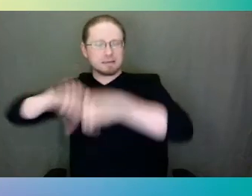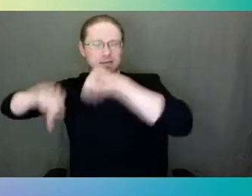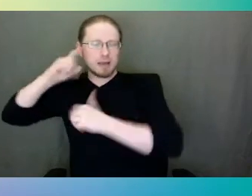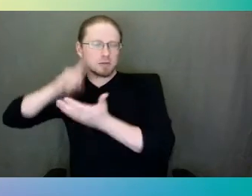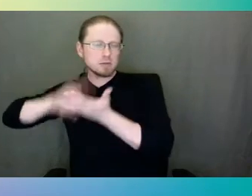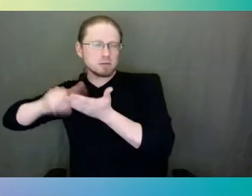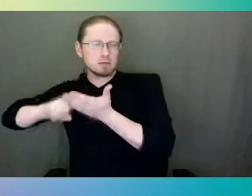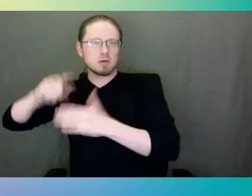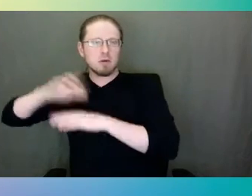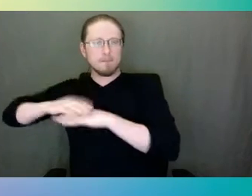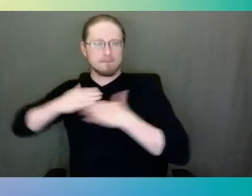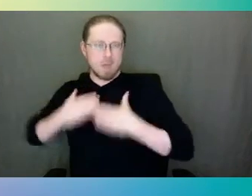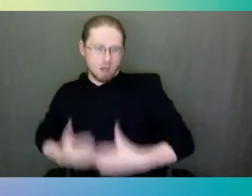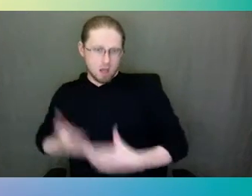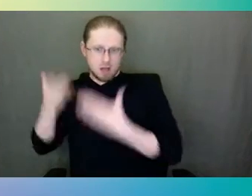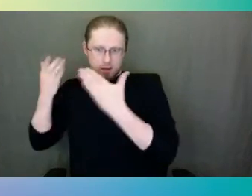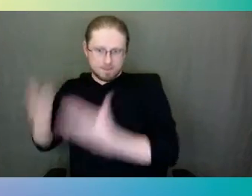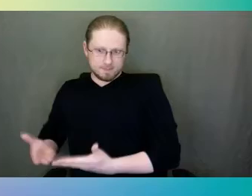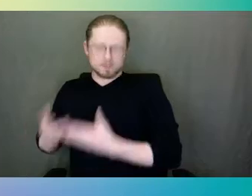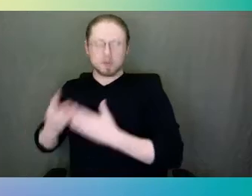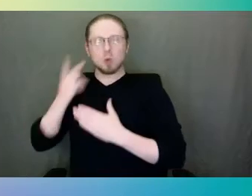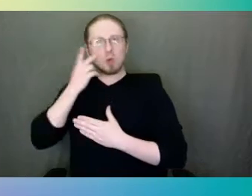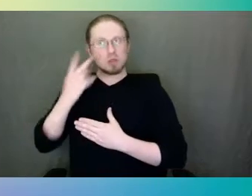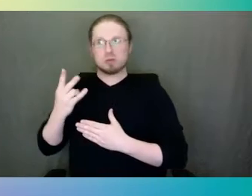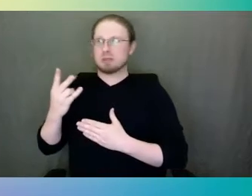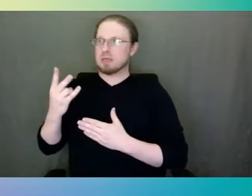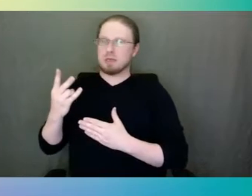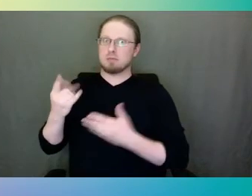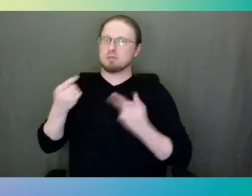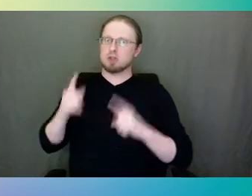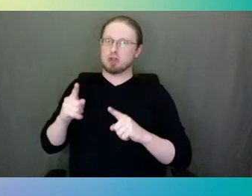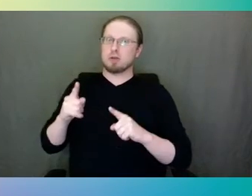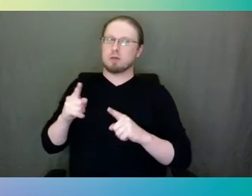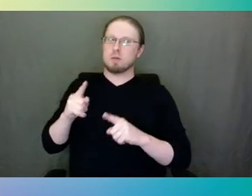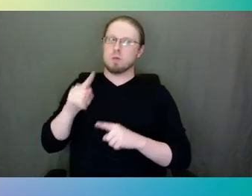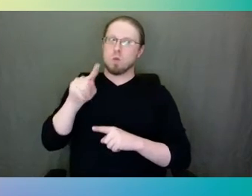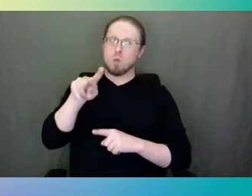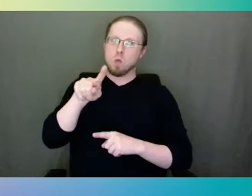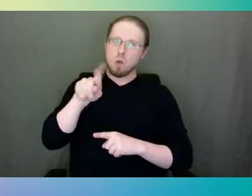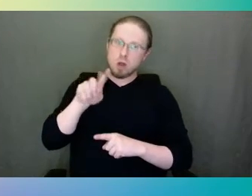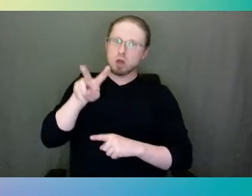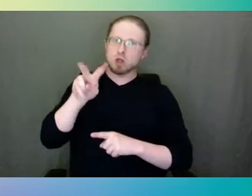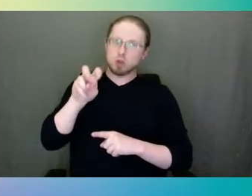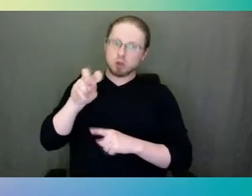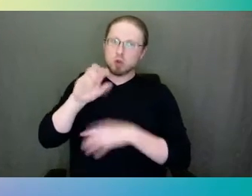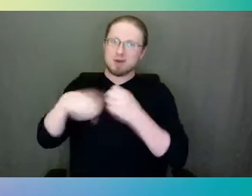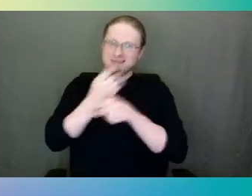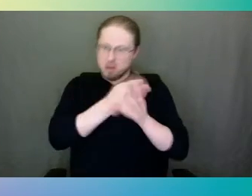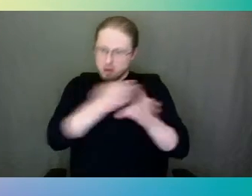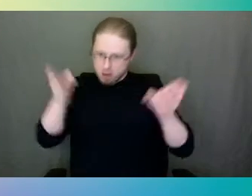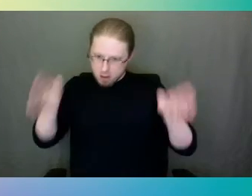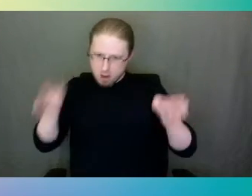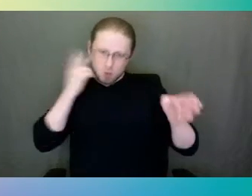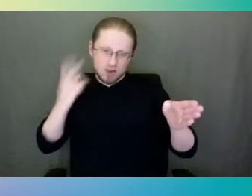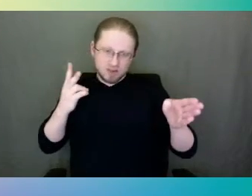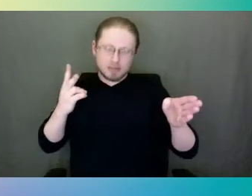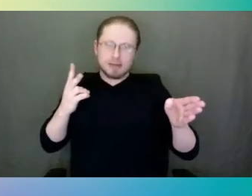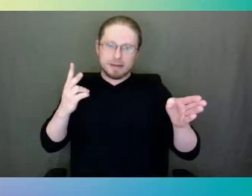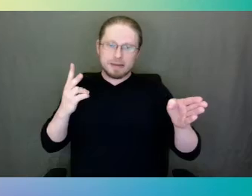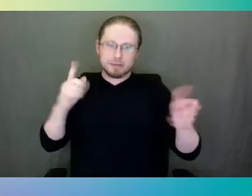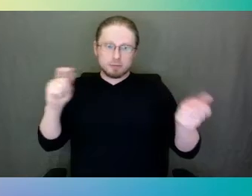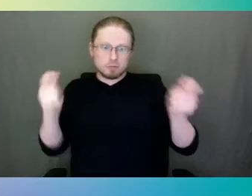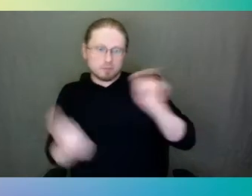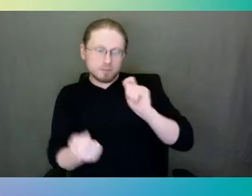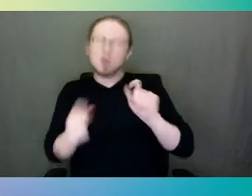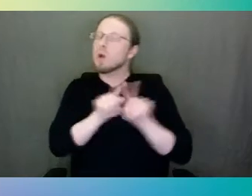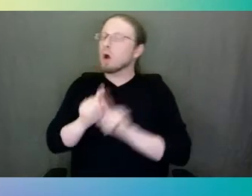this several hundred year period, that we're also going to realize that women are contributing to the procreation